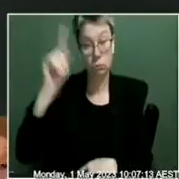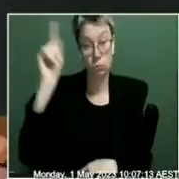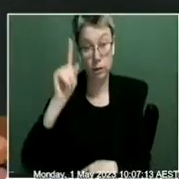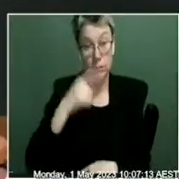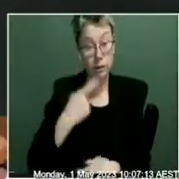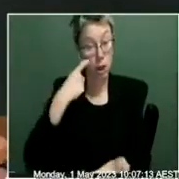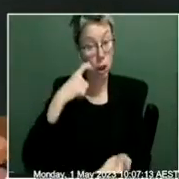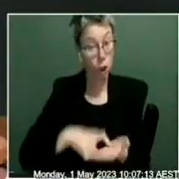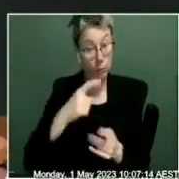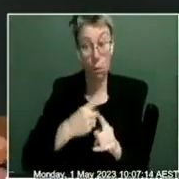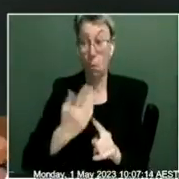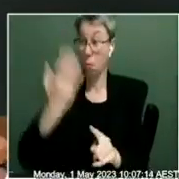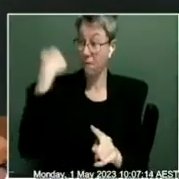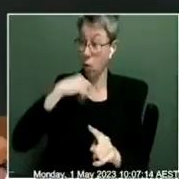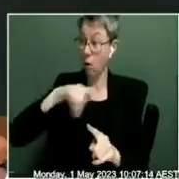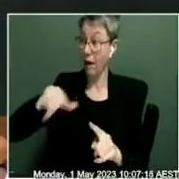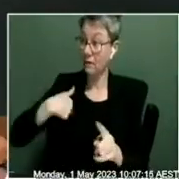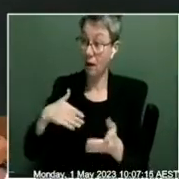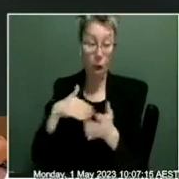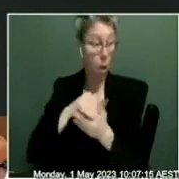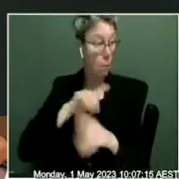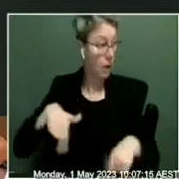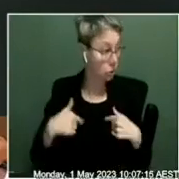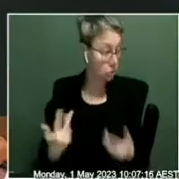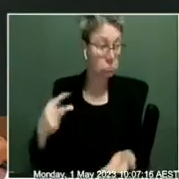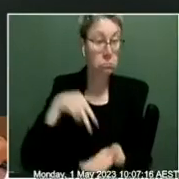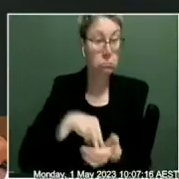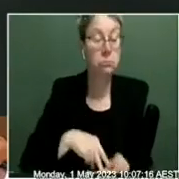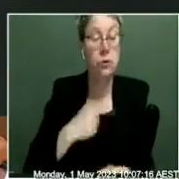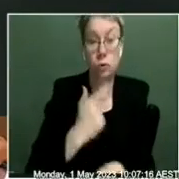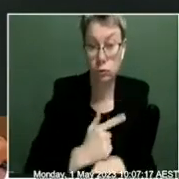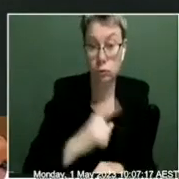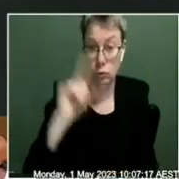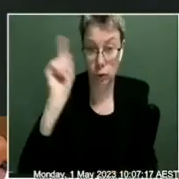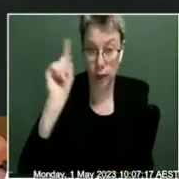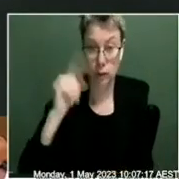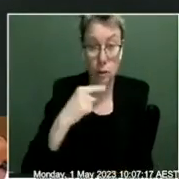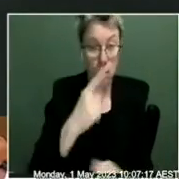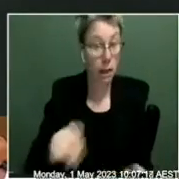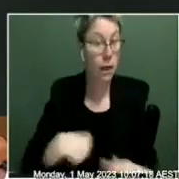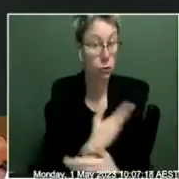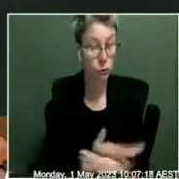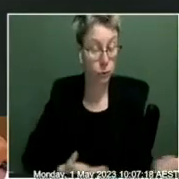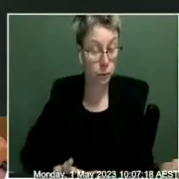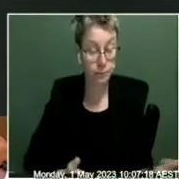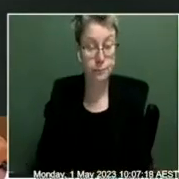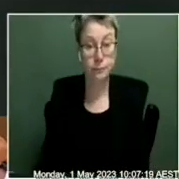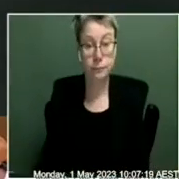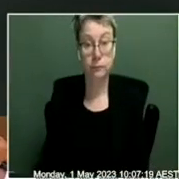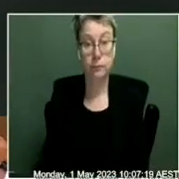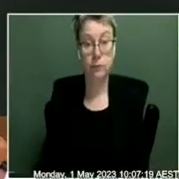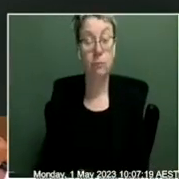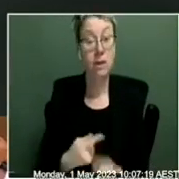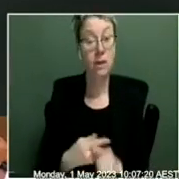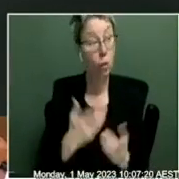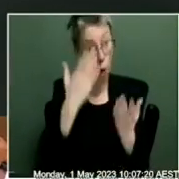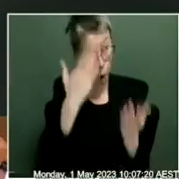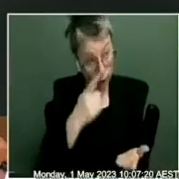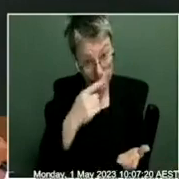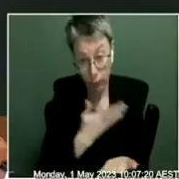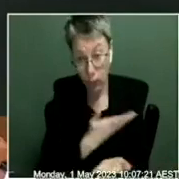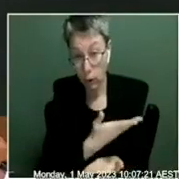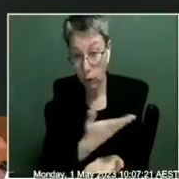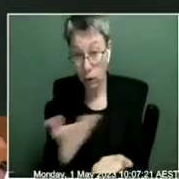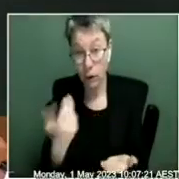want to honour those of our children currently in the child protection system, those men and women that are